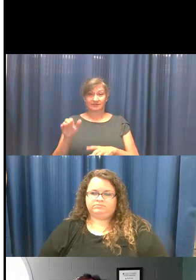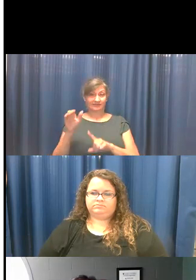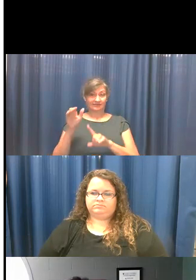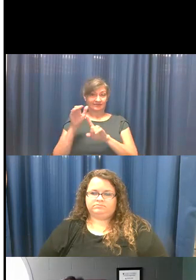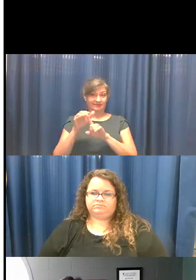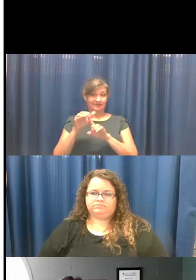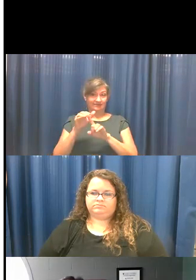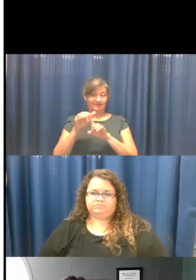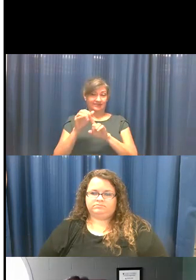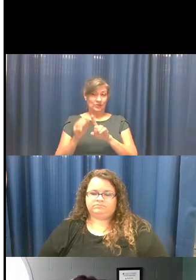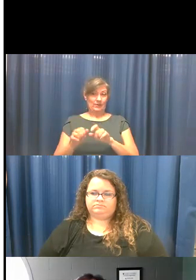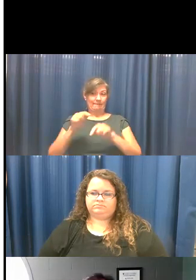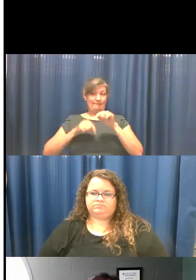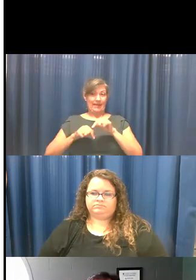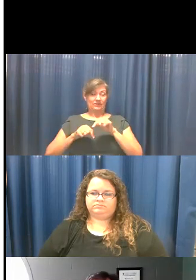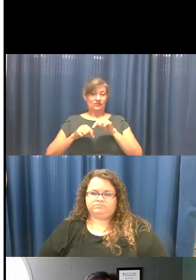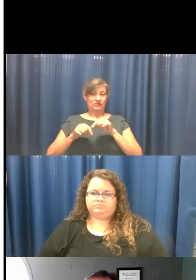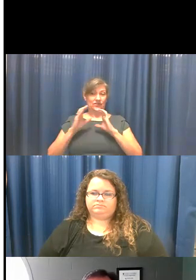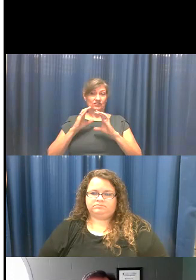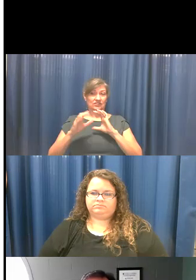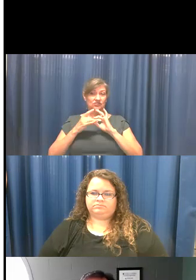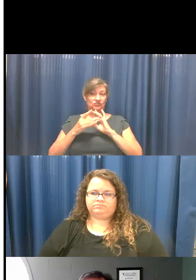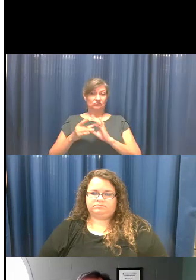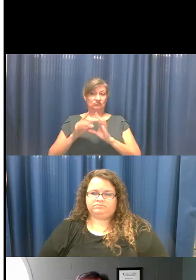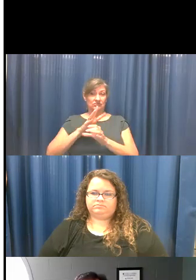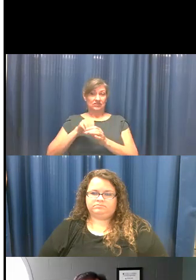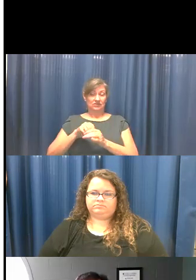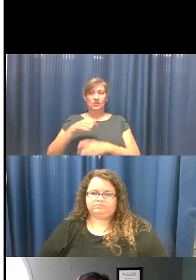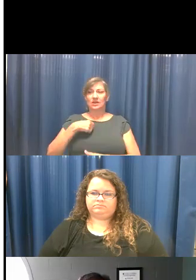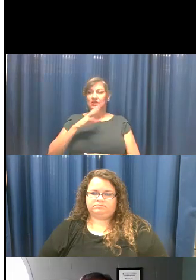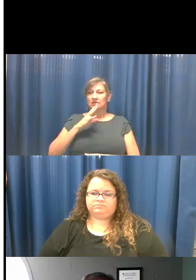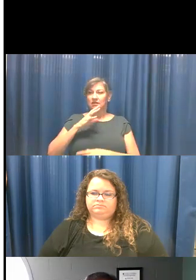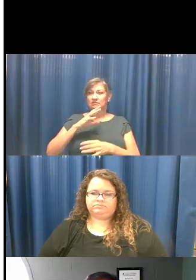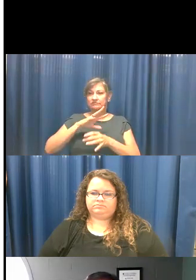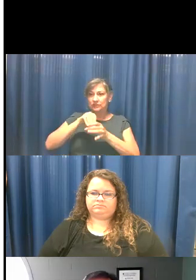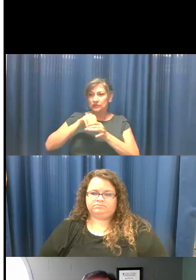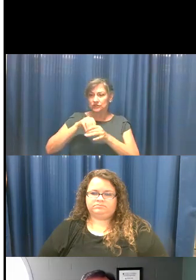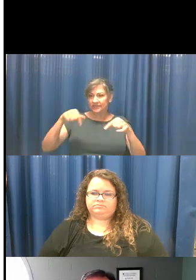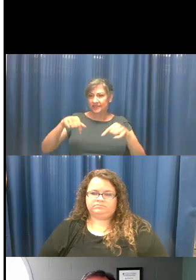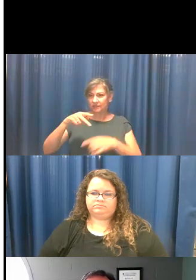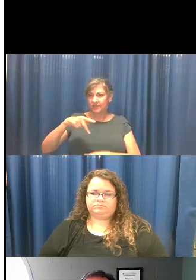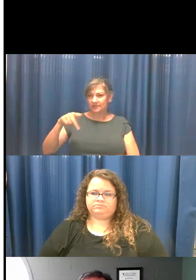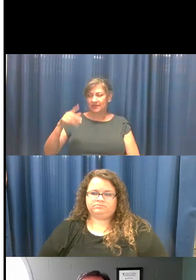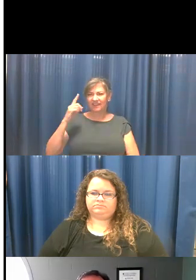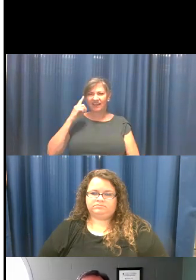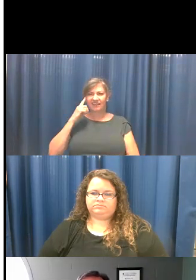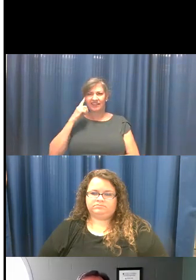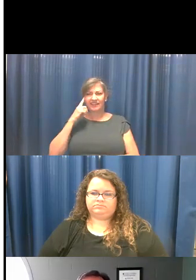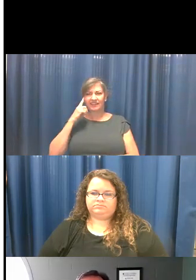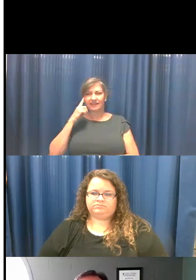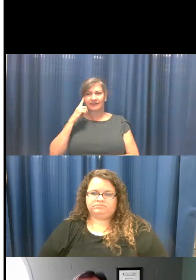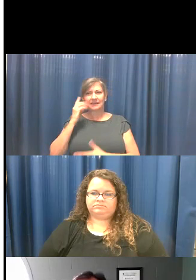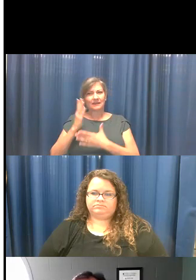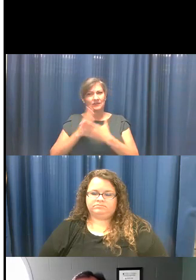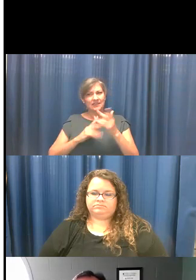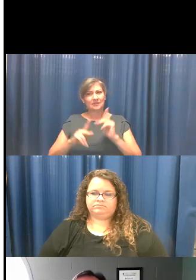the conversation about inclusion, when I talk about inclusion at Pikes Peak, I think there are folks at our college